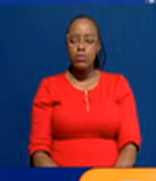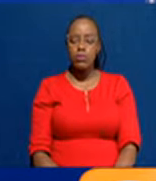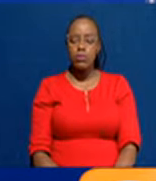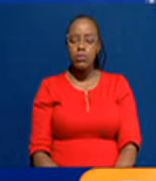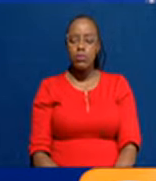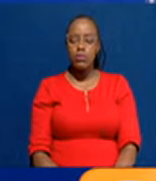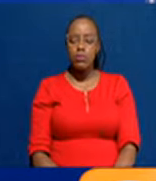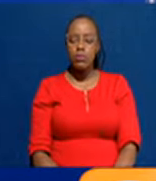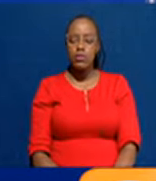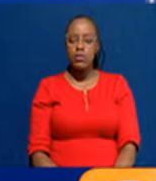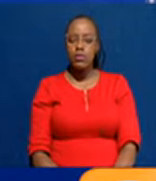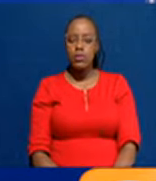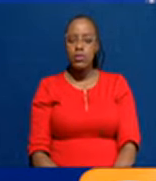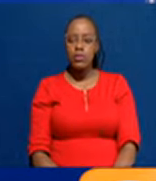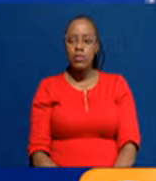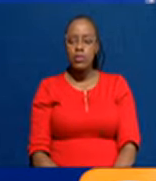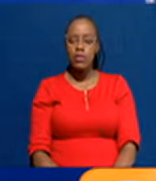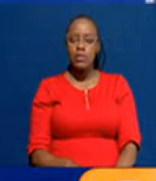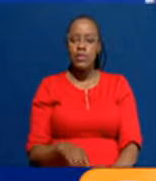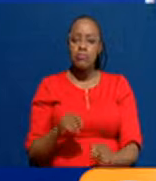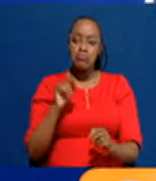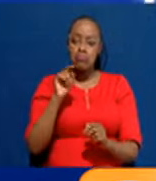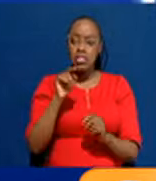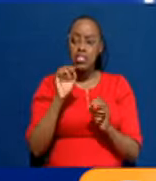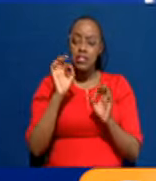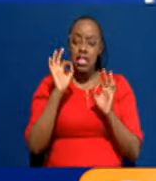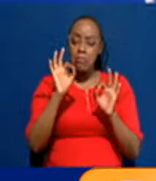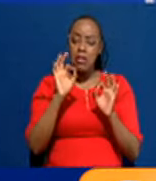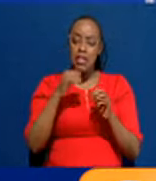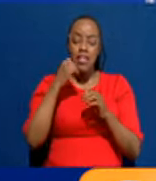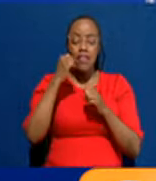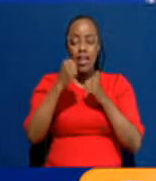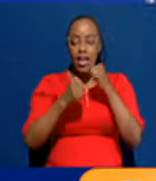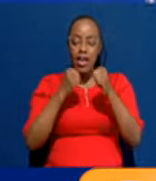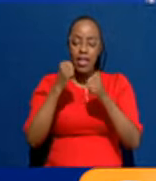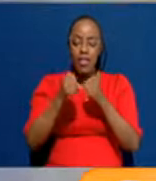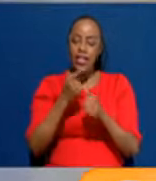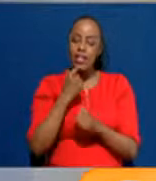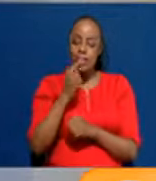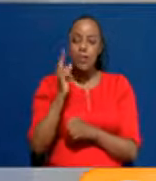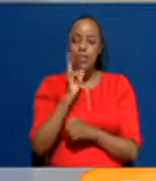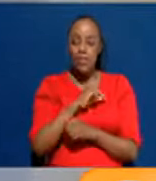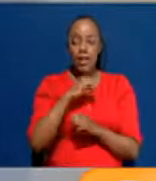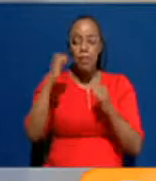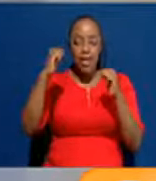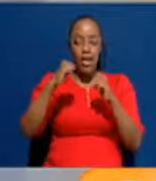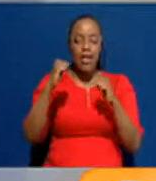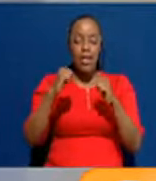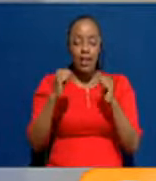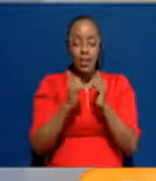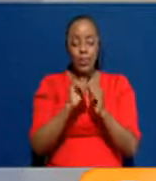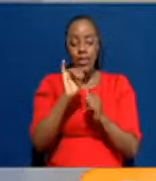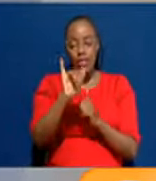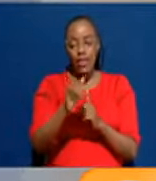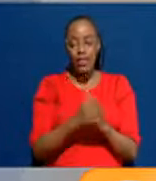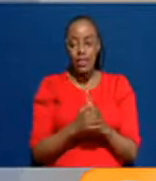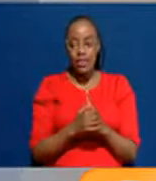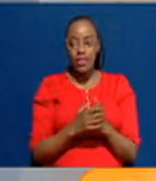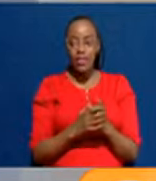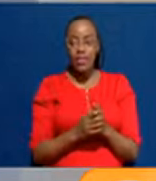an extraordinary experience. She is a brilliant athlete. I totally agree.